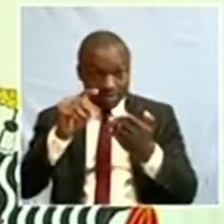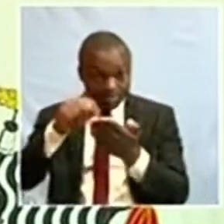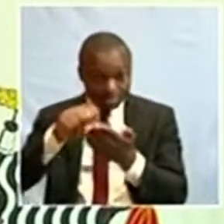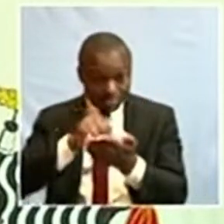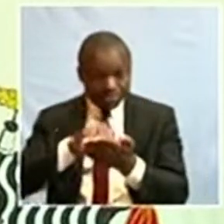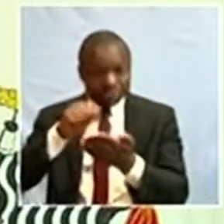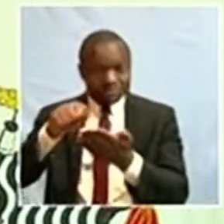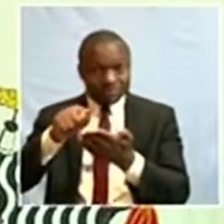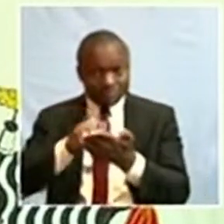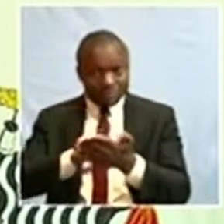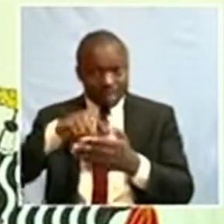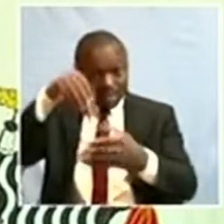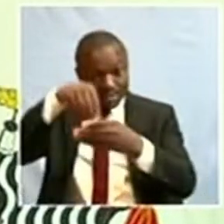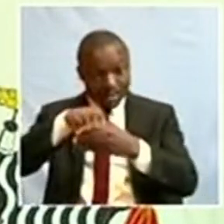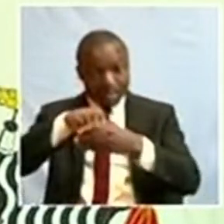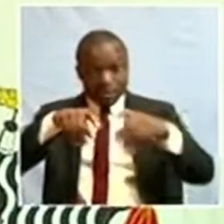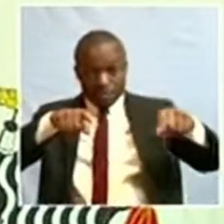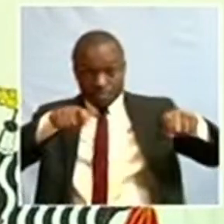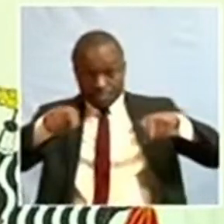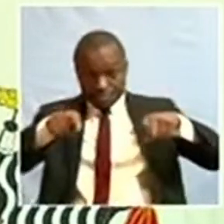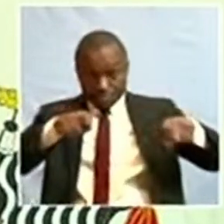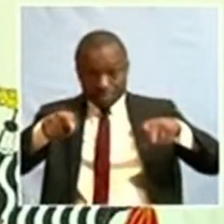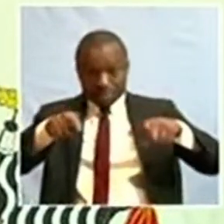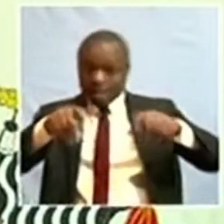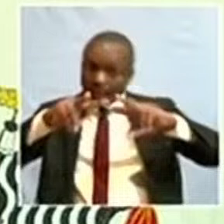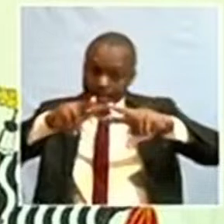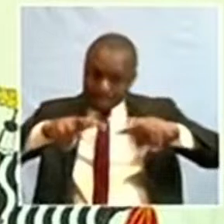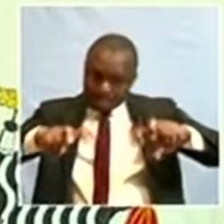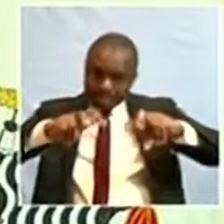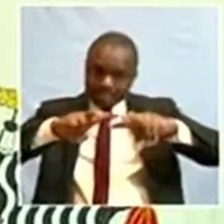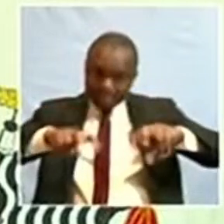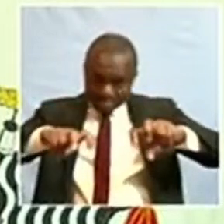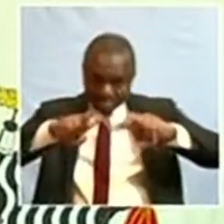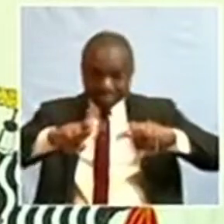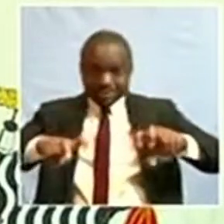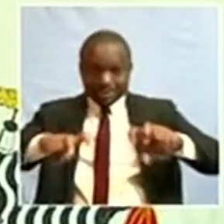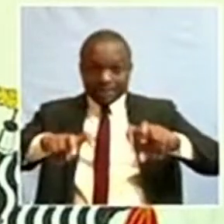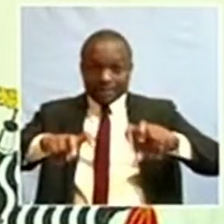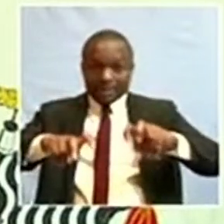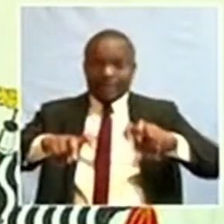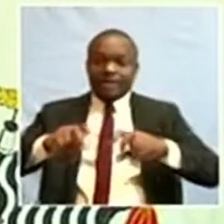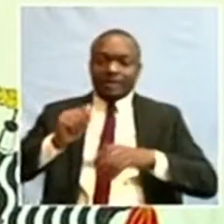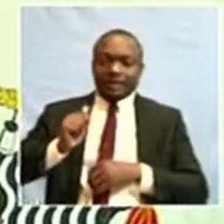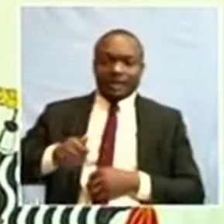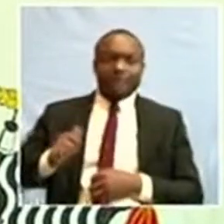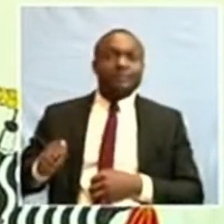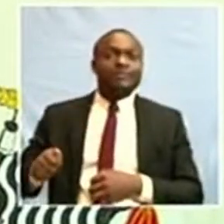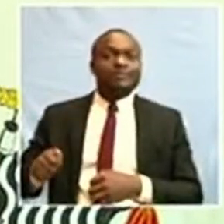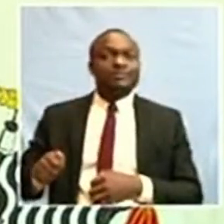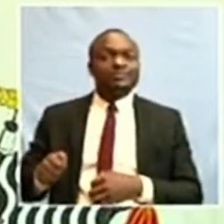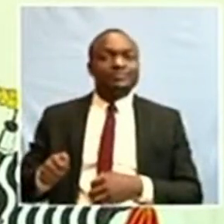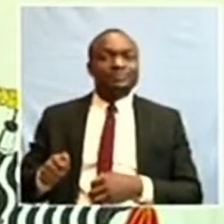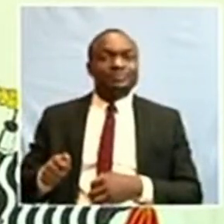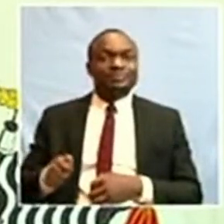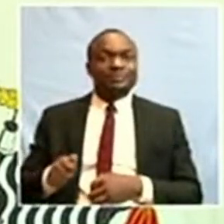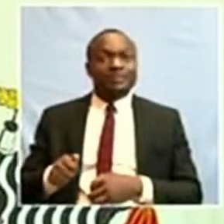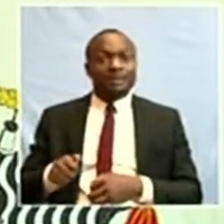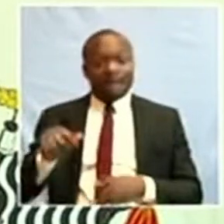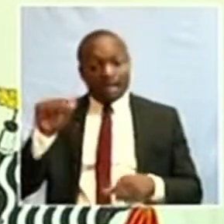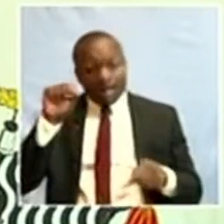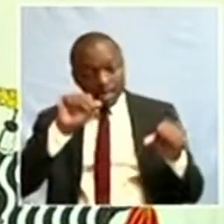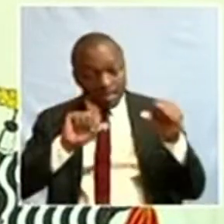internal controls. It could be verifying existence of assets. It could be